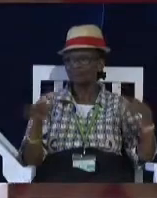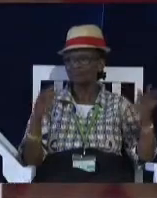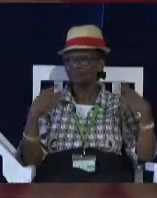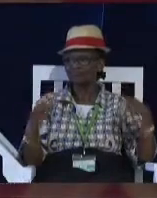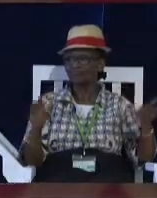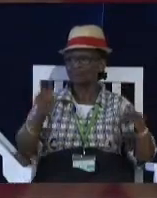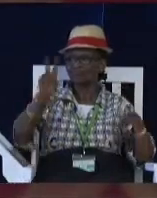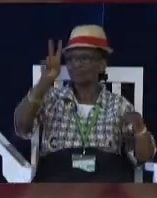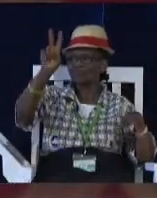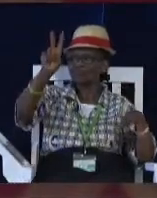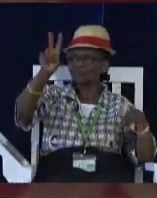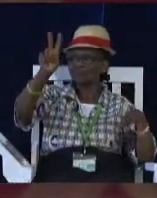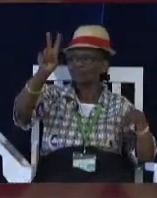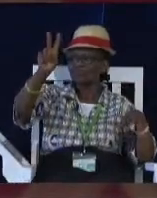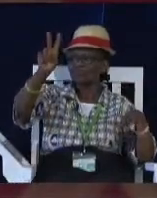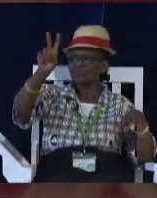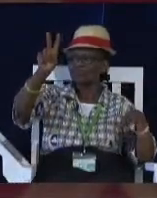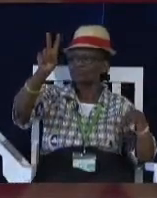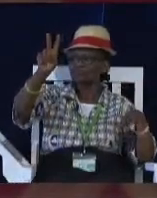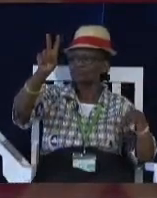Two.